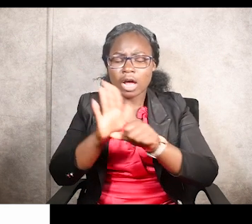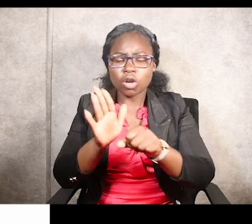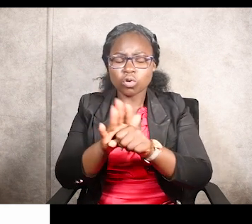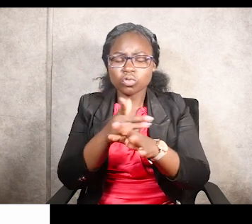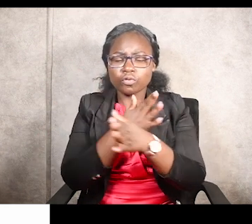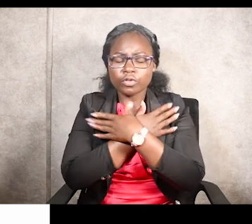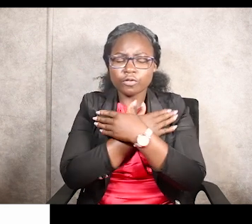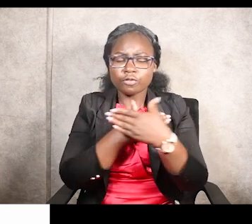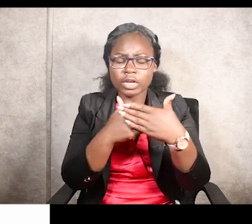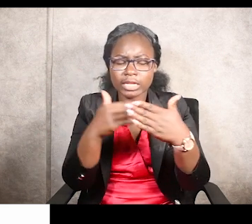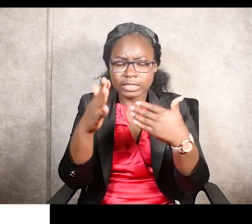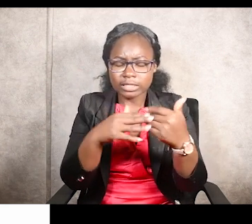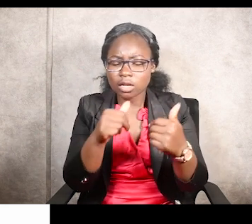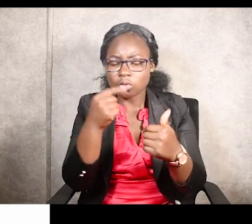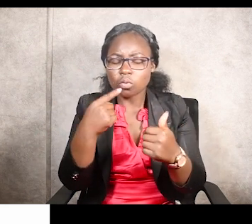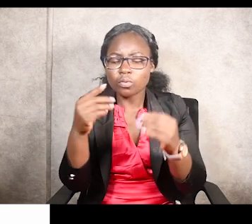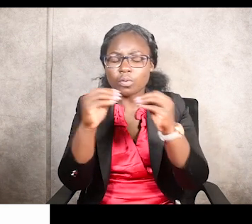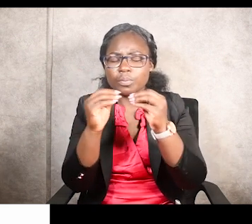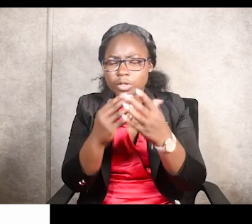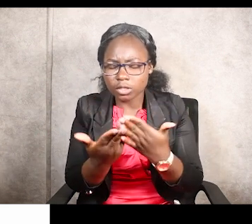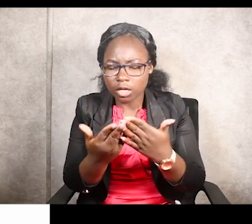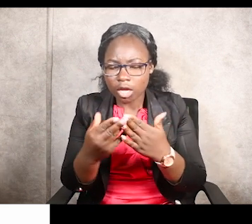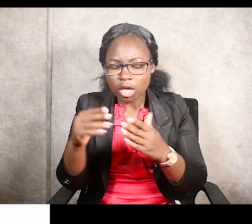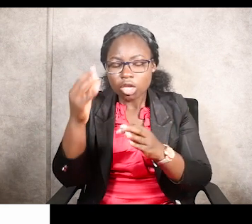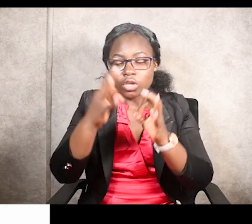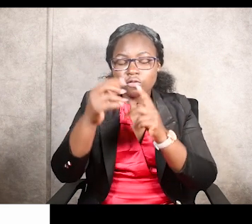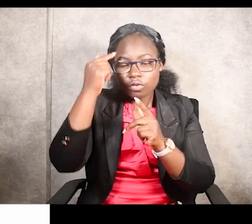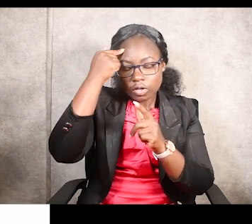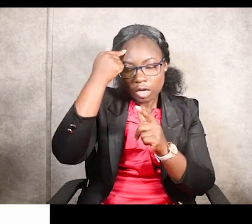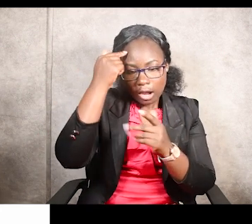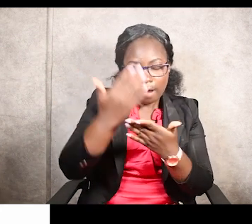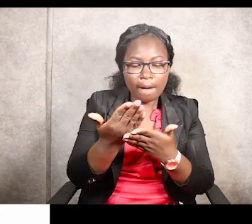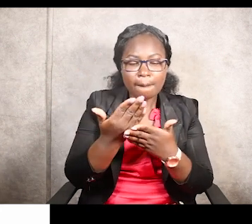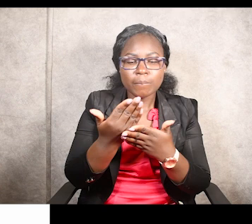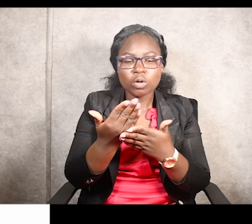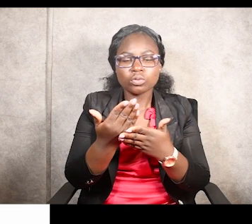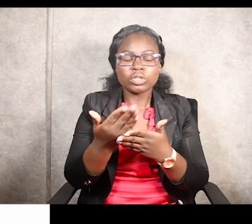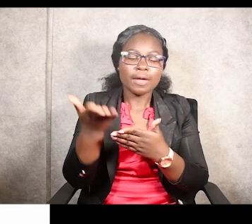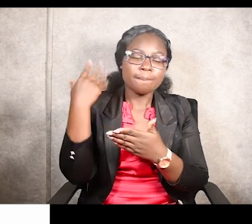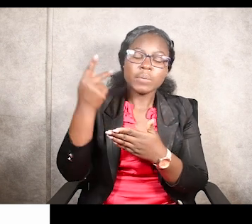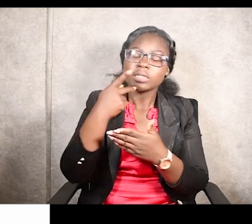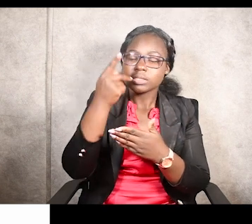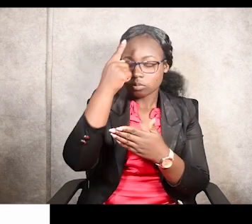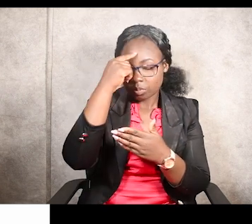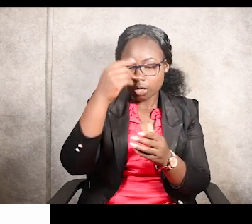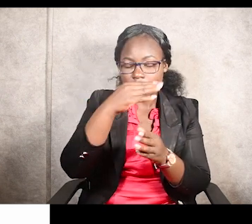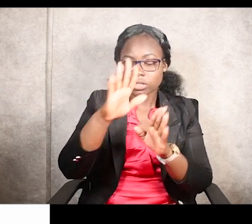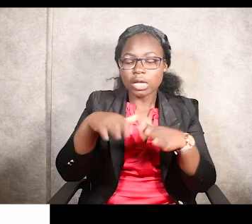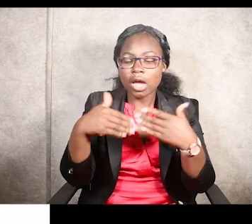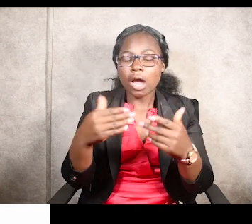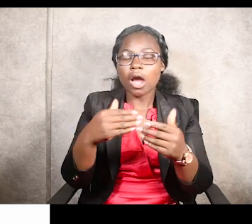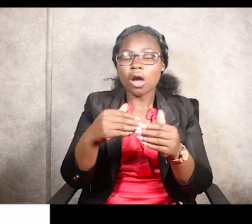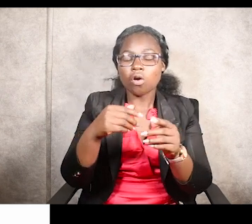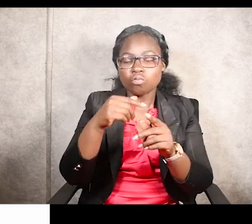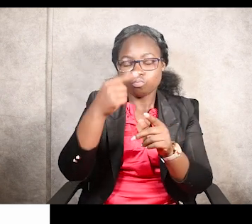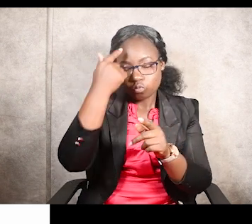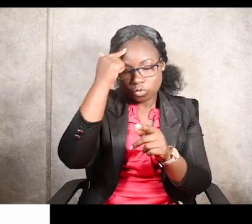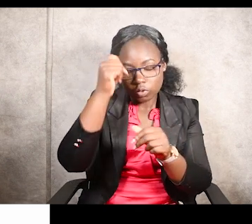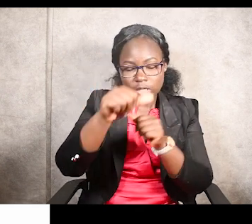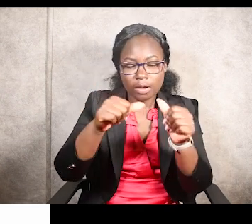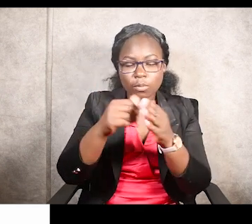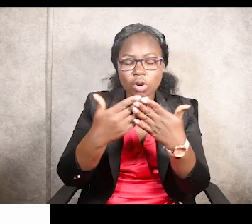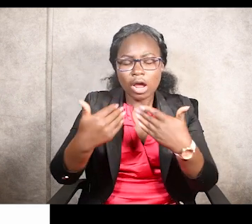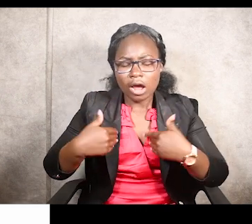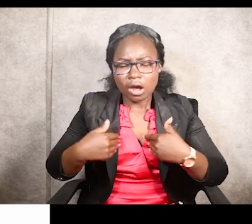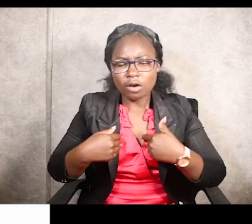active lifetime. If you think about your ancestors as a living being, since whichever way you think about it, since creation, you can only have